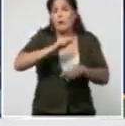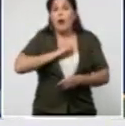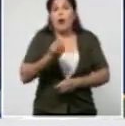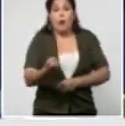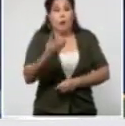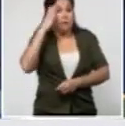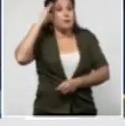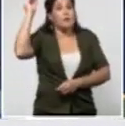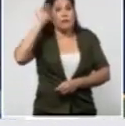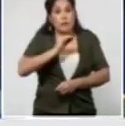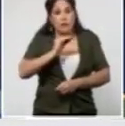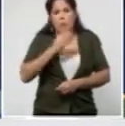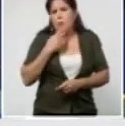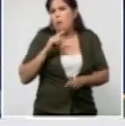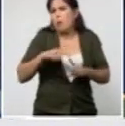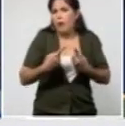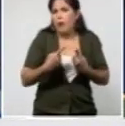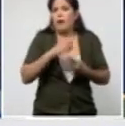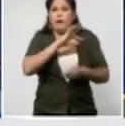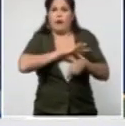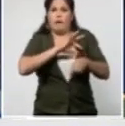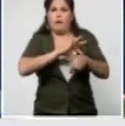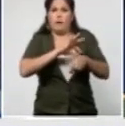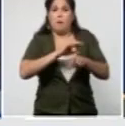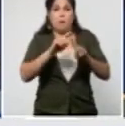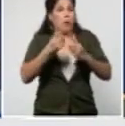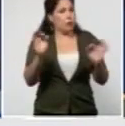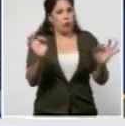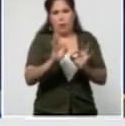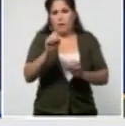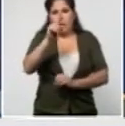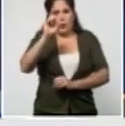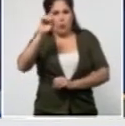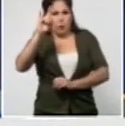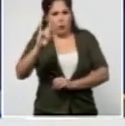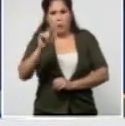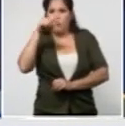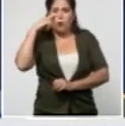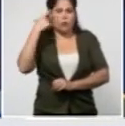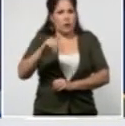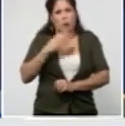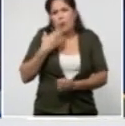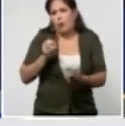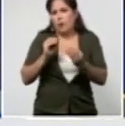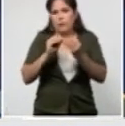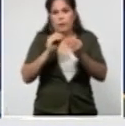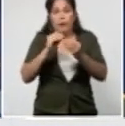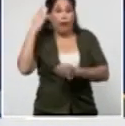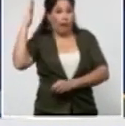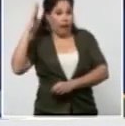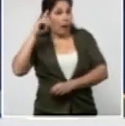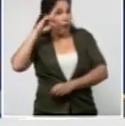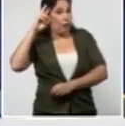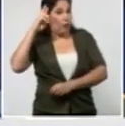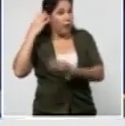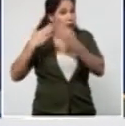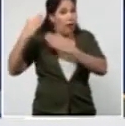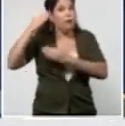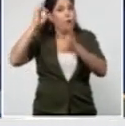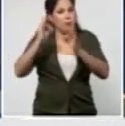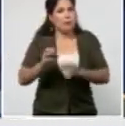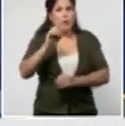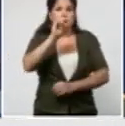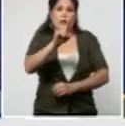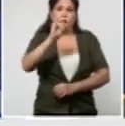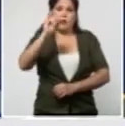contact tracing to find the source, to conduct the proper actions. And with source of infection out of the country, abroad, the same